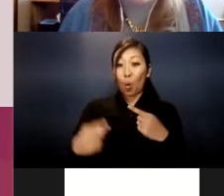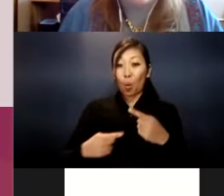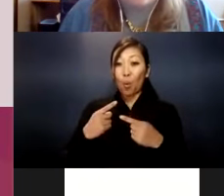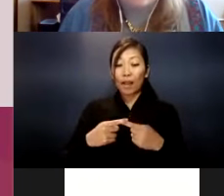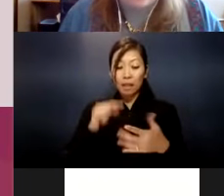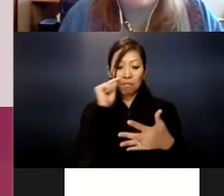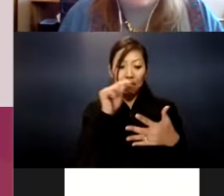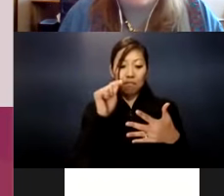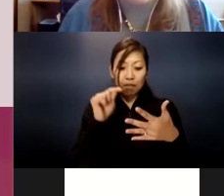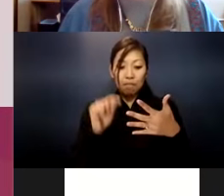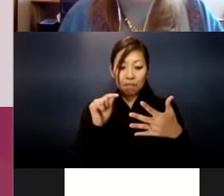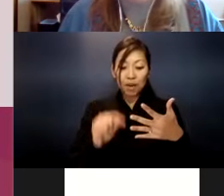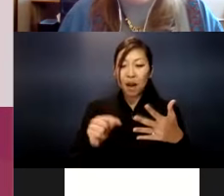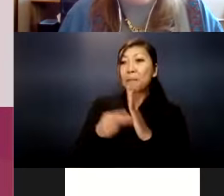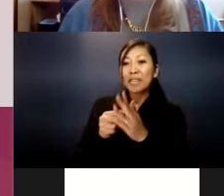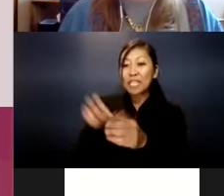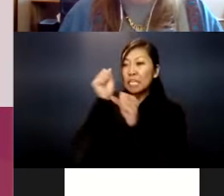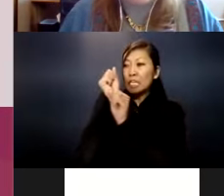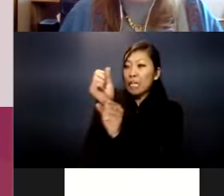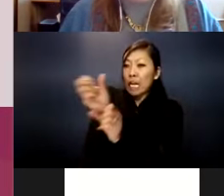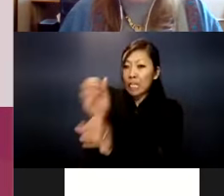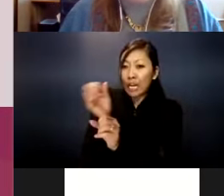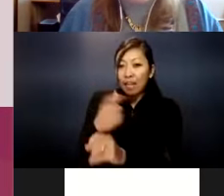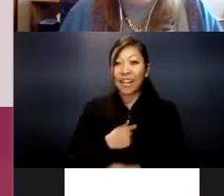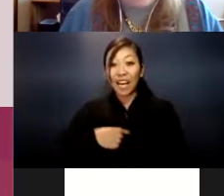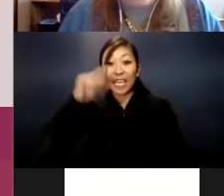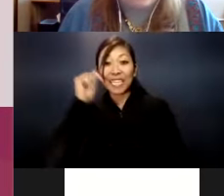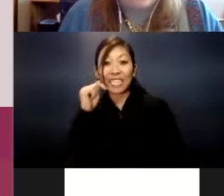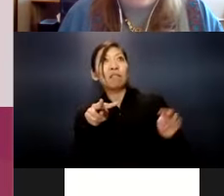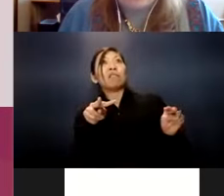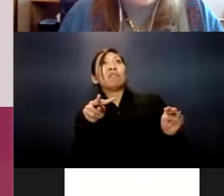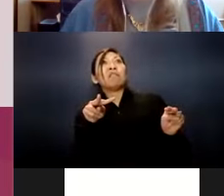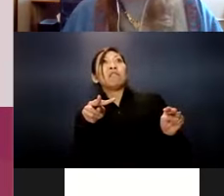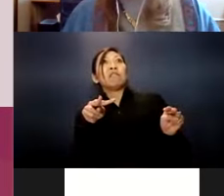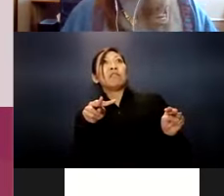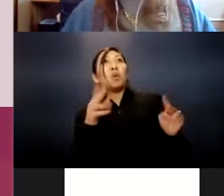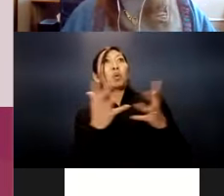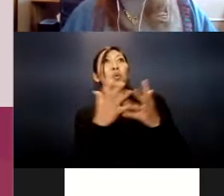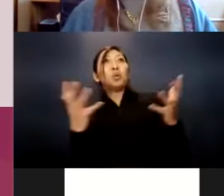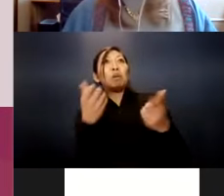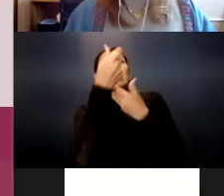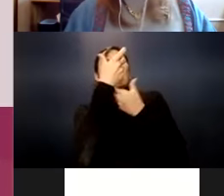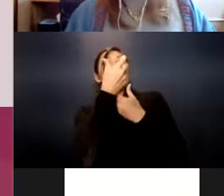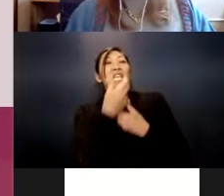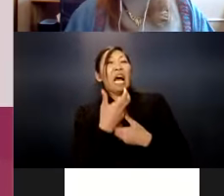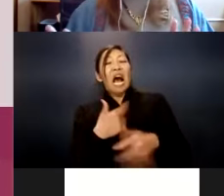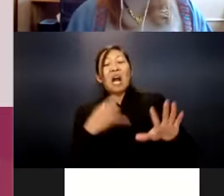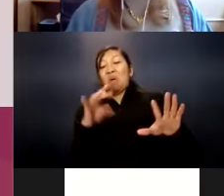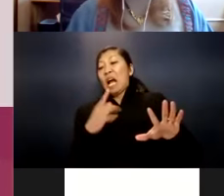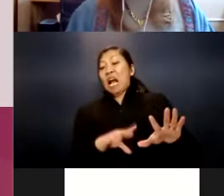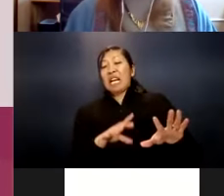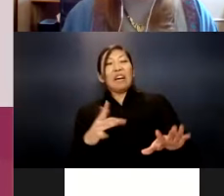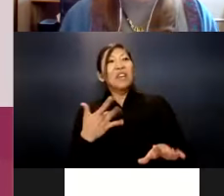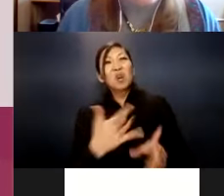that turns kids off. They're like, oh, you're way too intense about this. I don't like it. I feel attacked. I